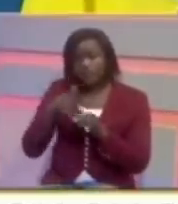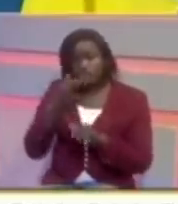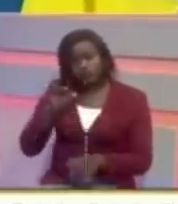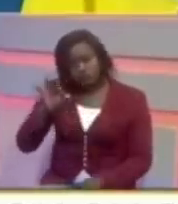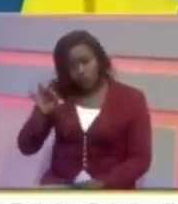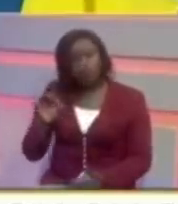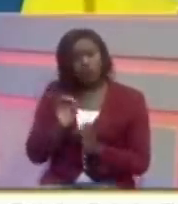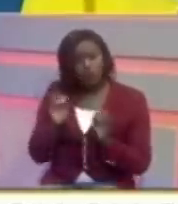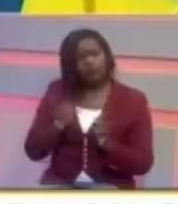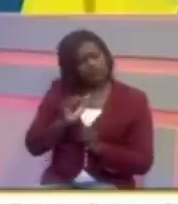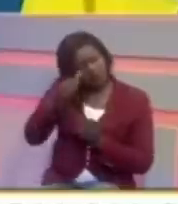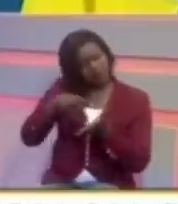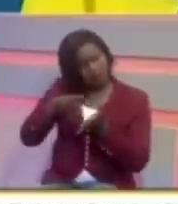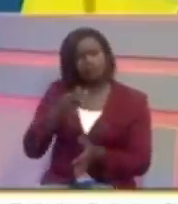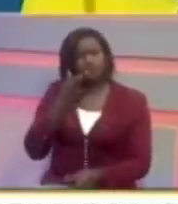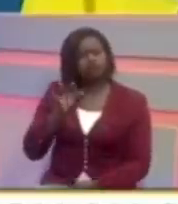yourselves also,